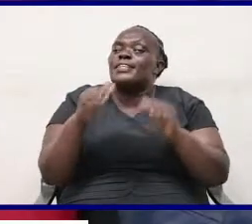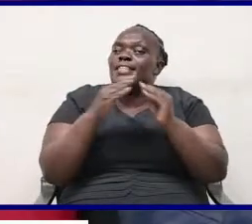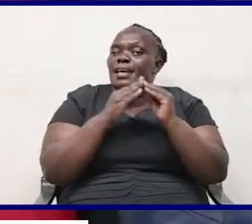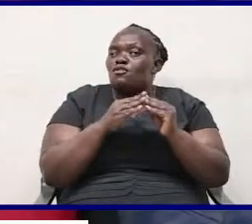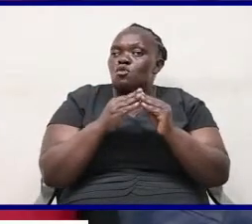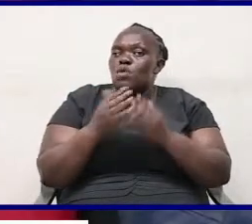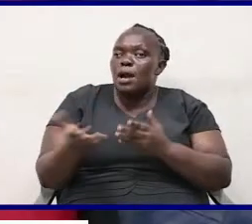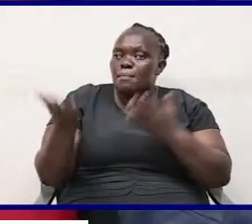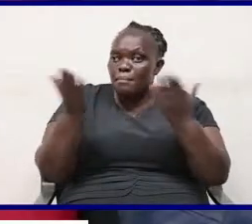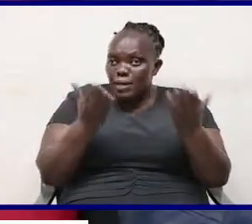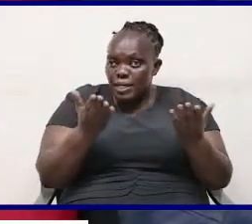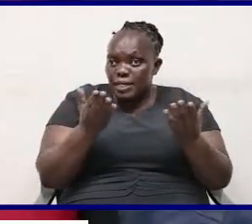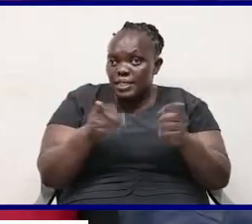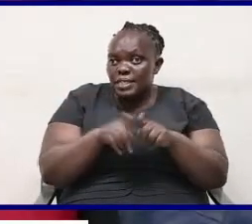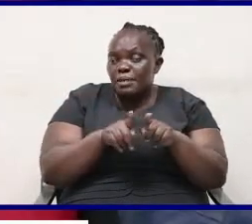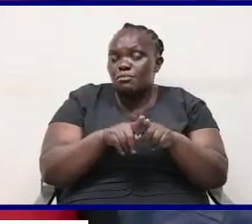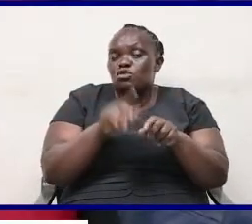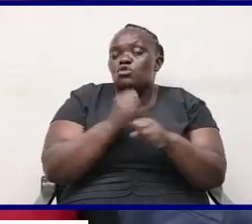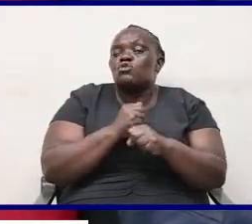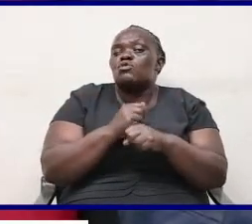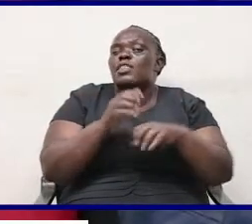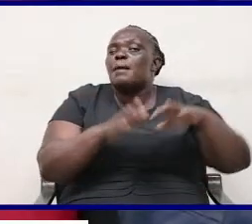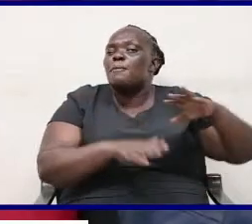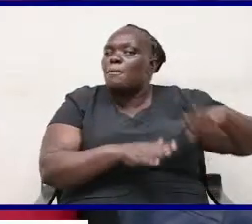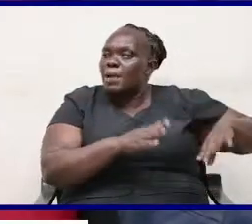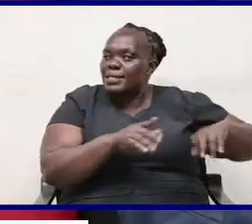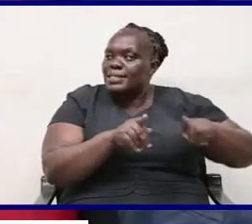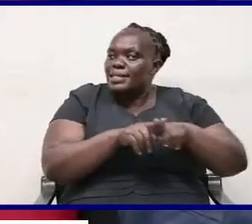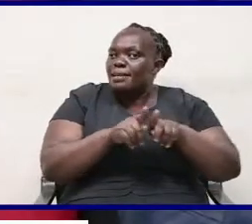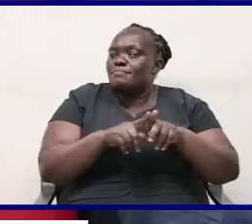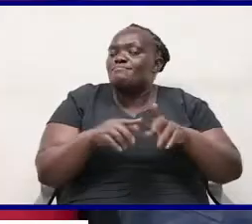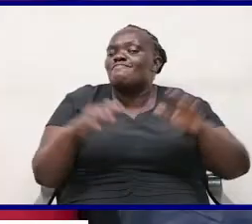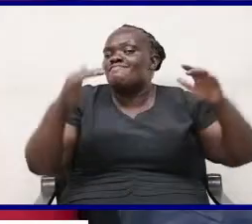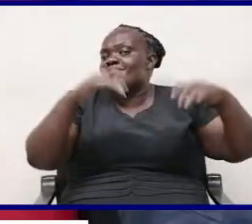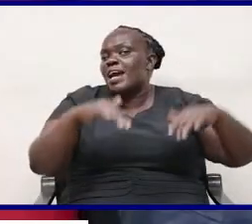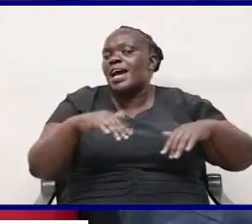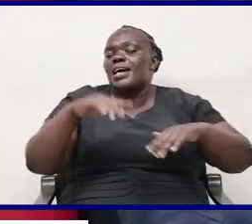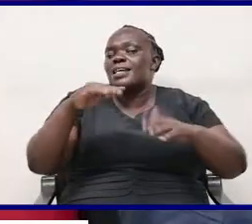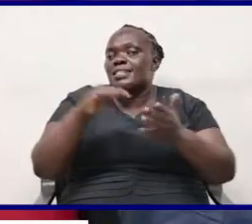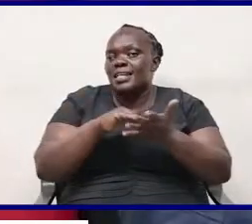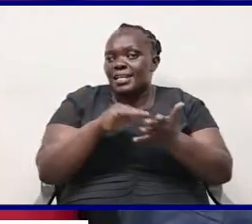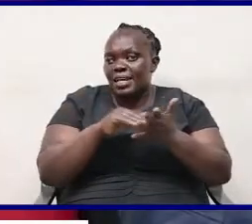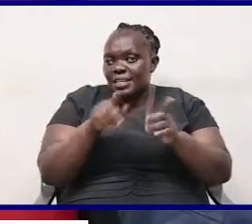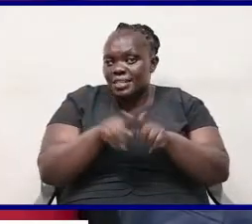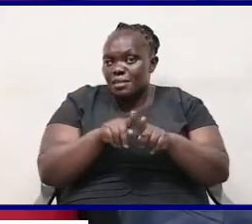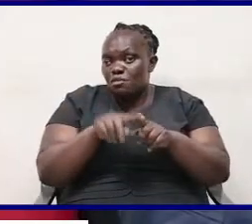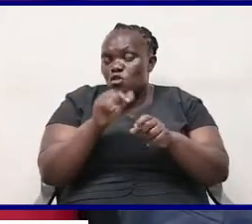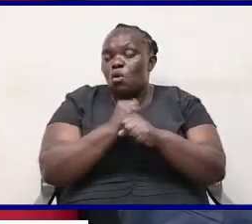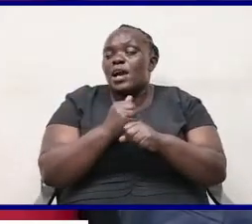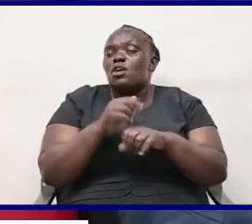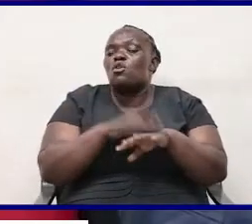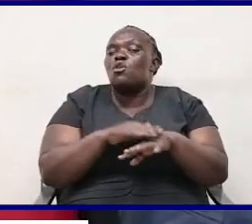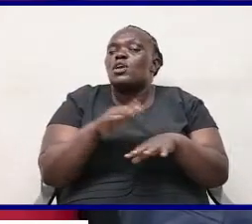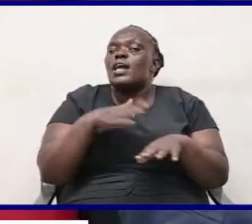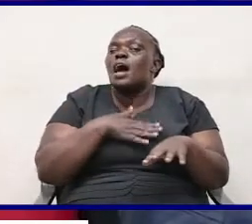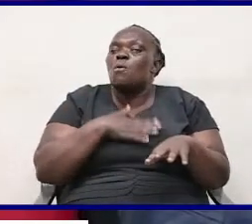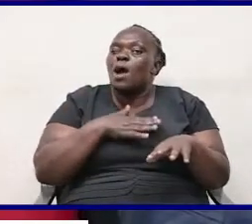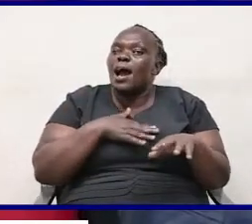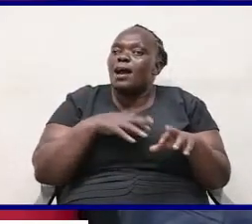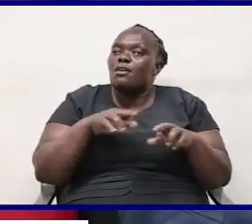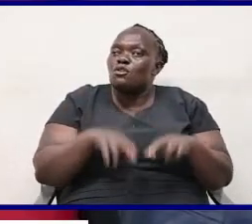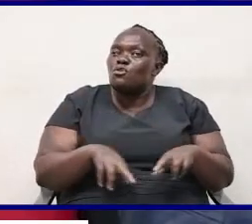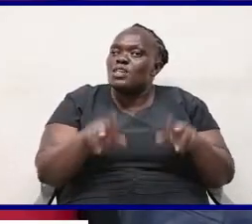are by doing the Bombas Convention Center, by working on our